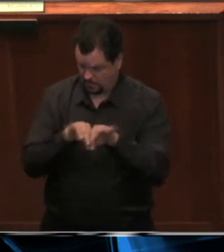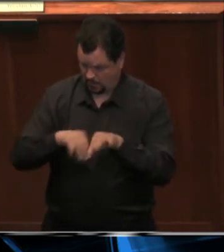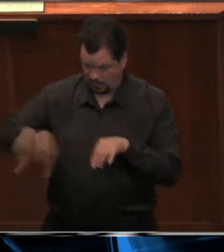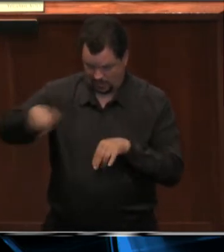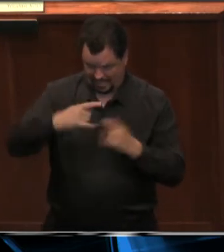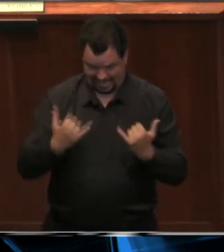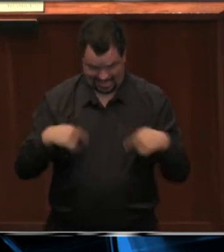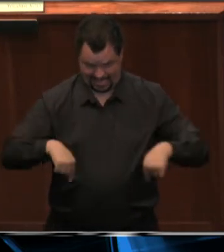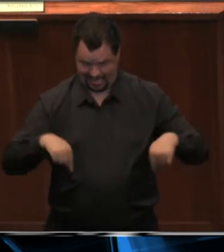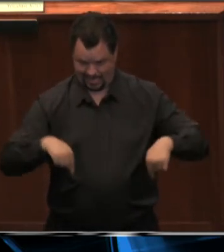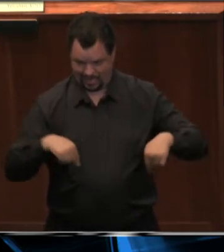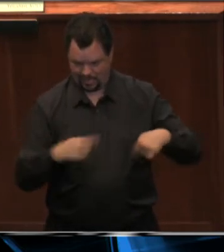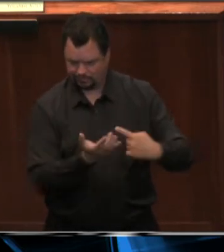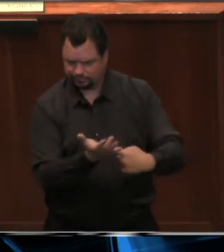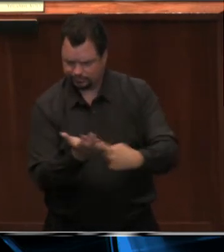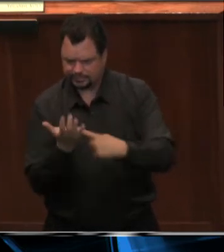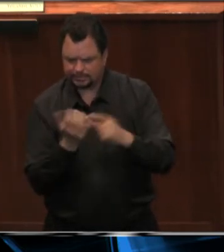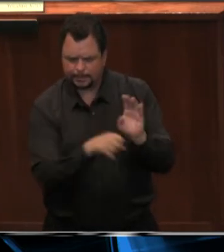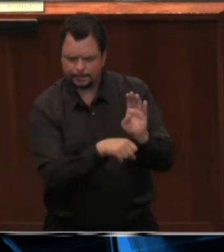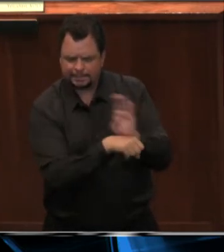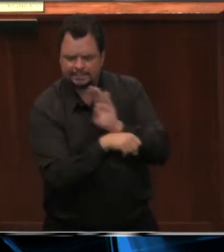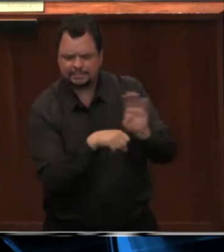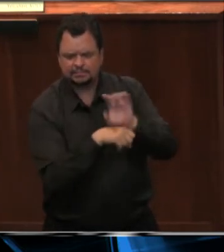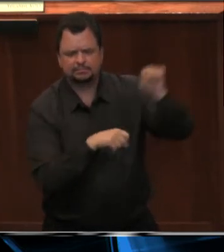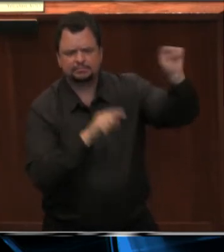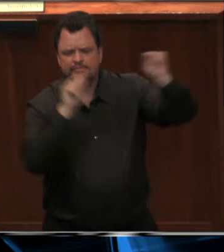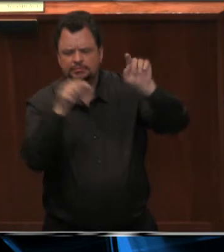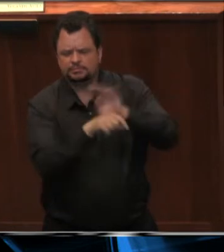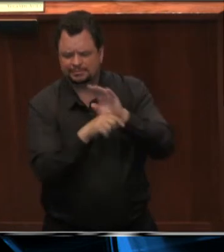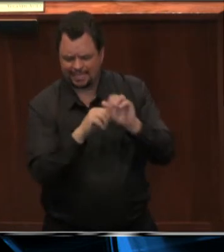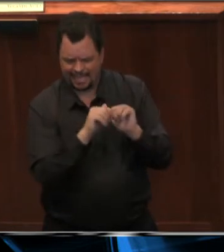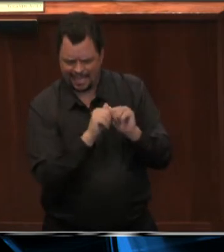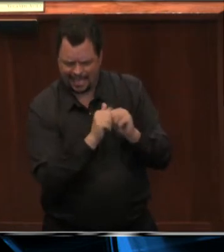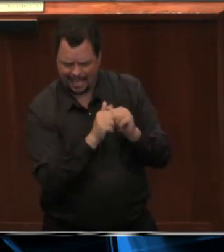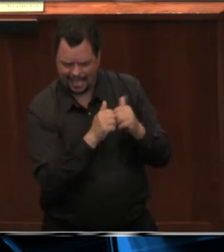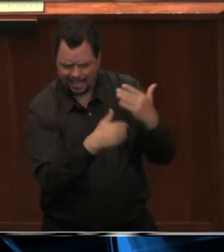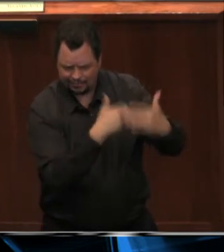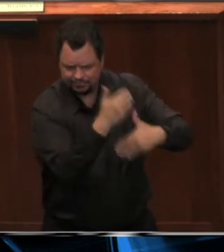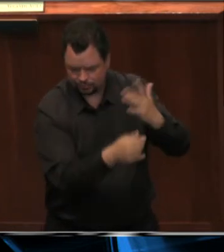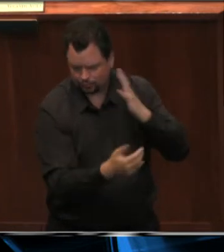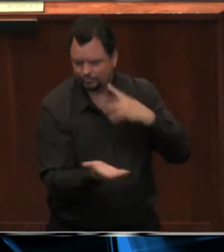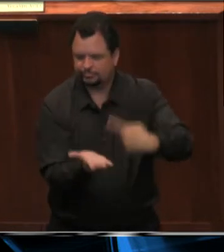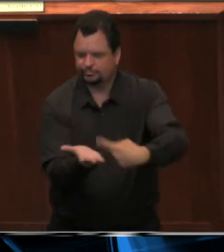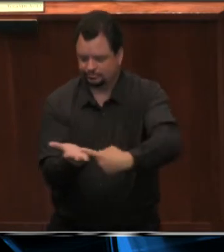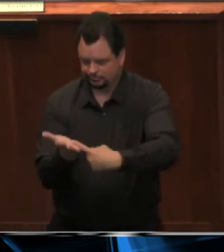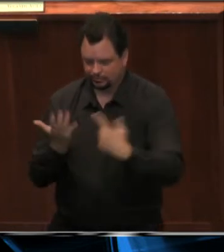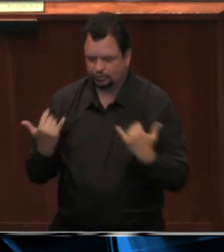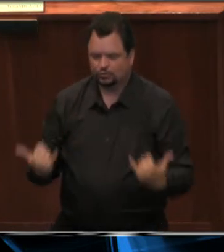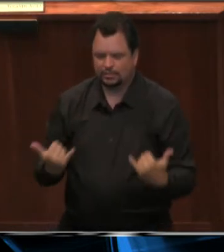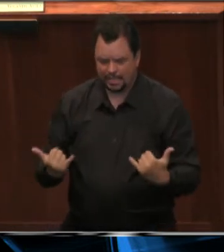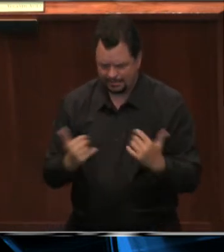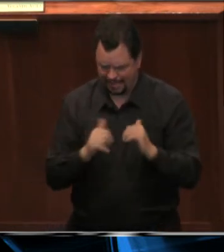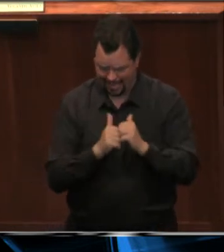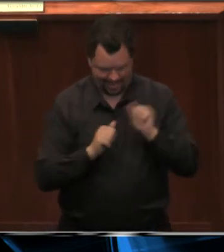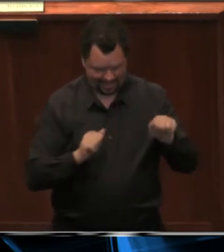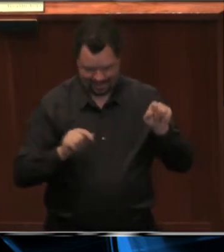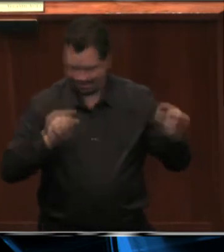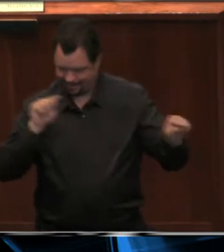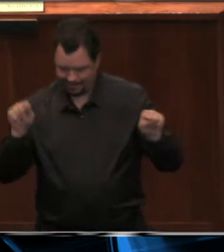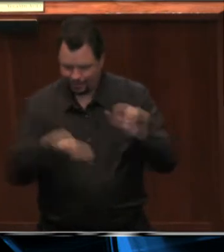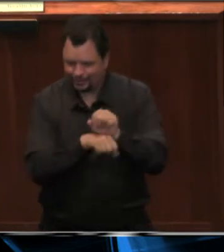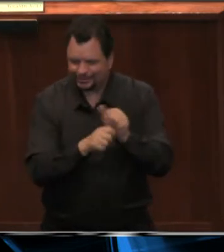been our business community. You'll hear from them this morning as well about some of the efforts that they are undertaking to help mitigate disease spread